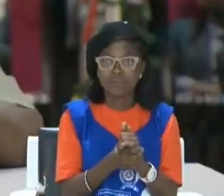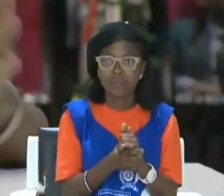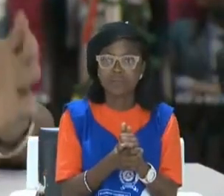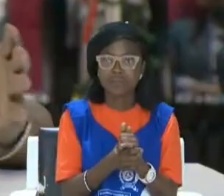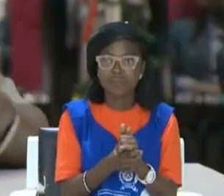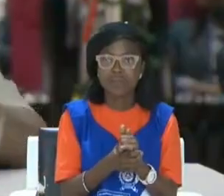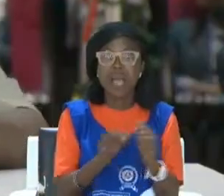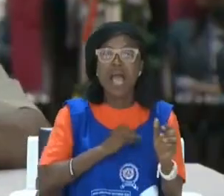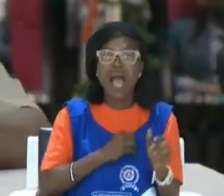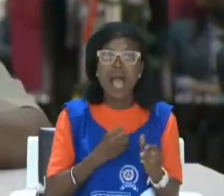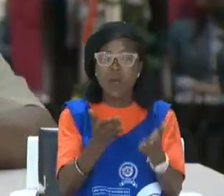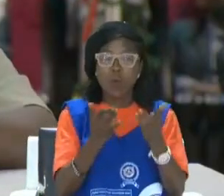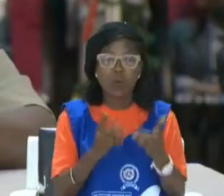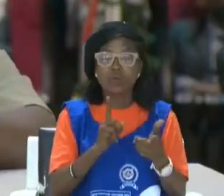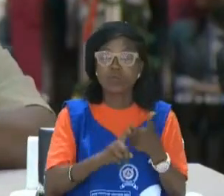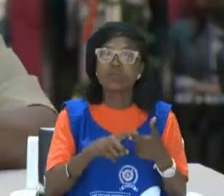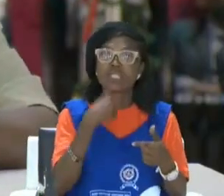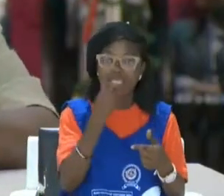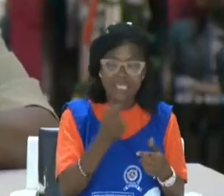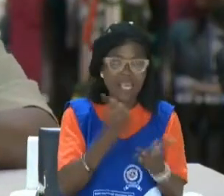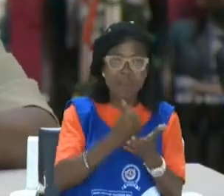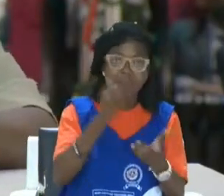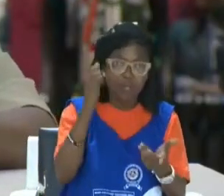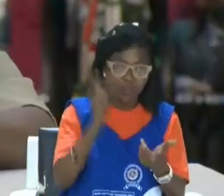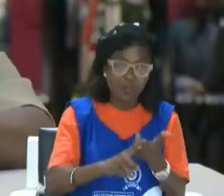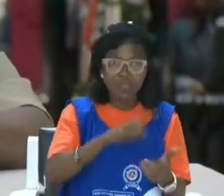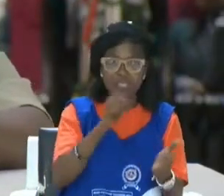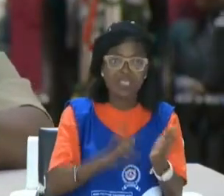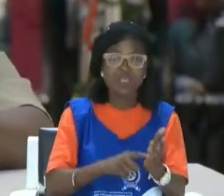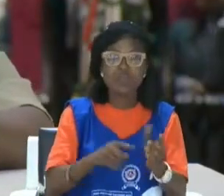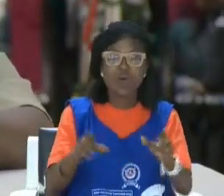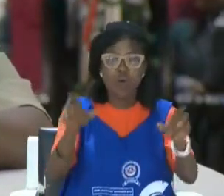I want to say amen to this also.